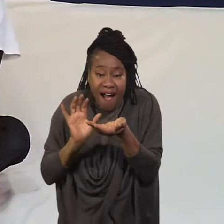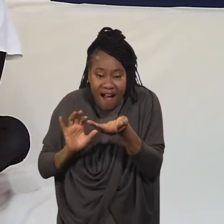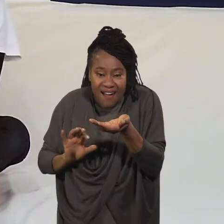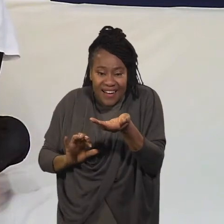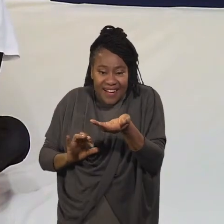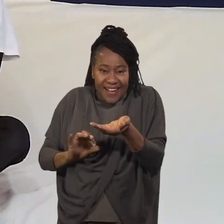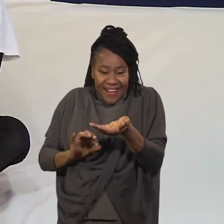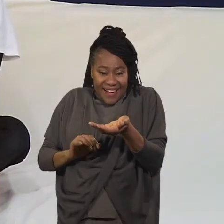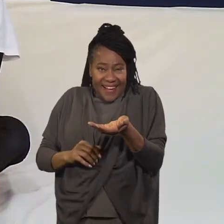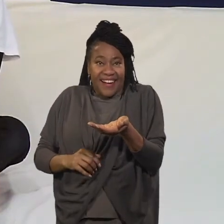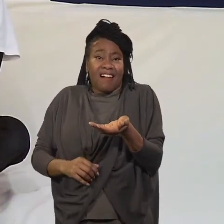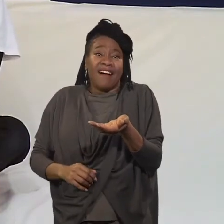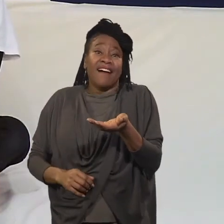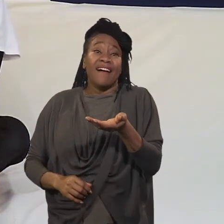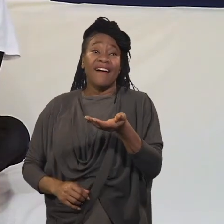vest so red.